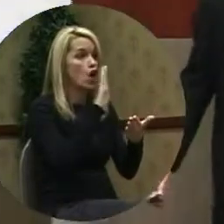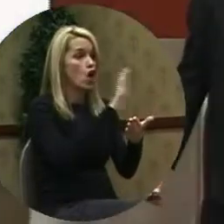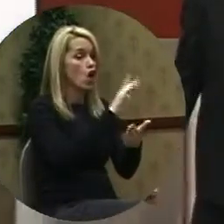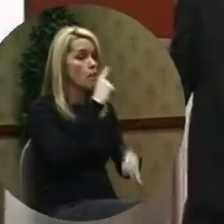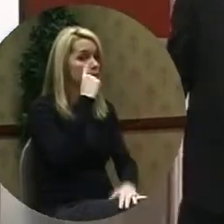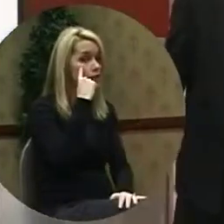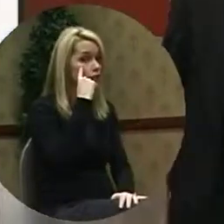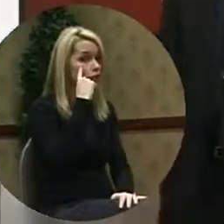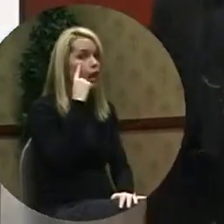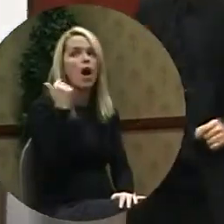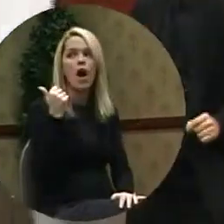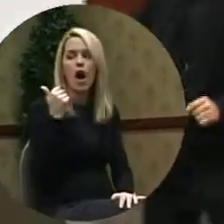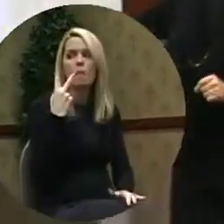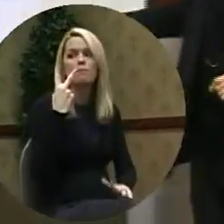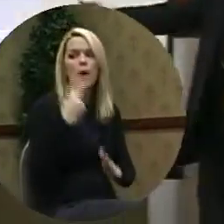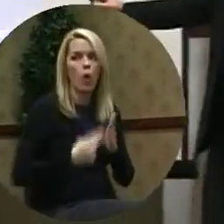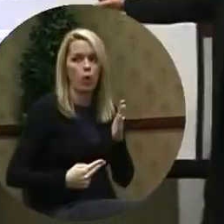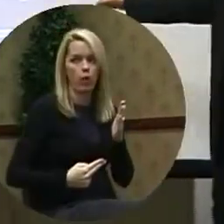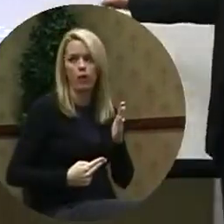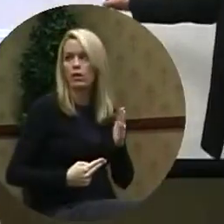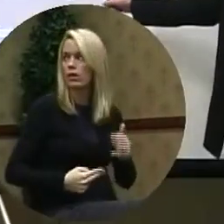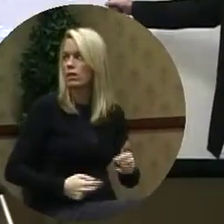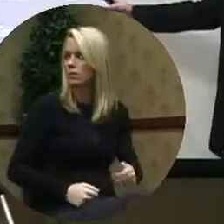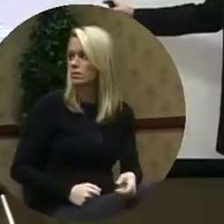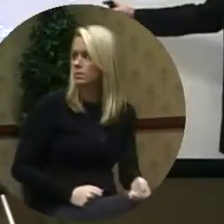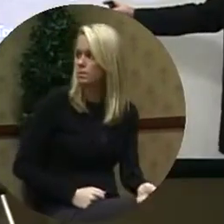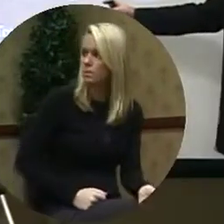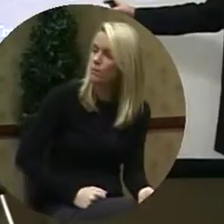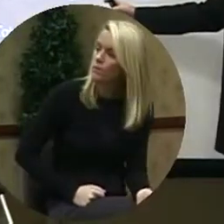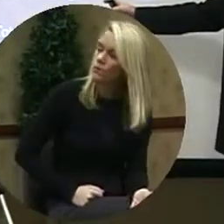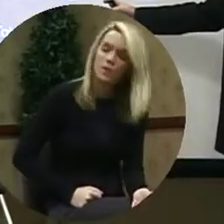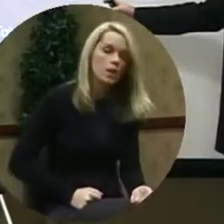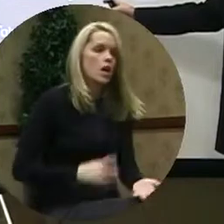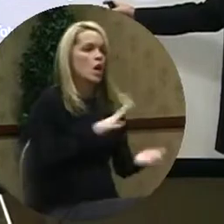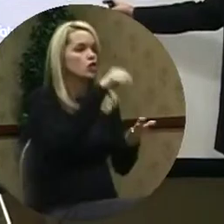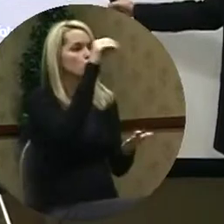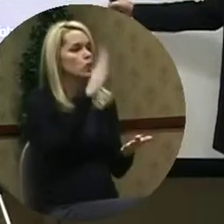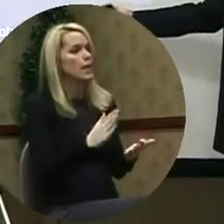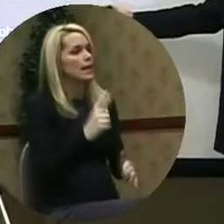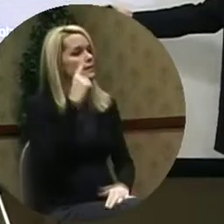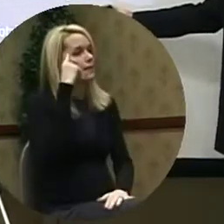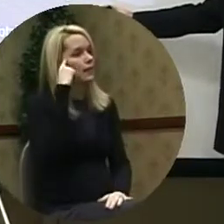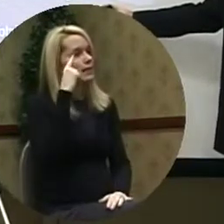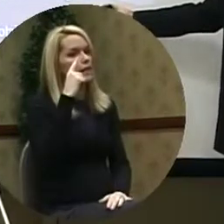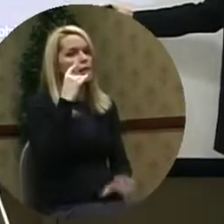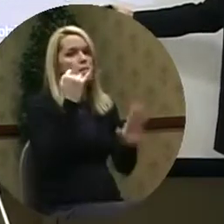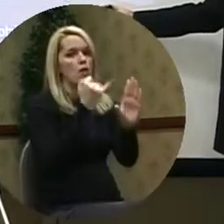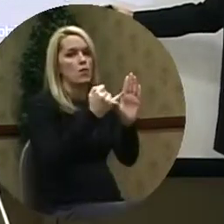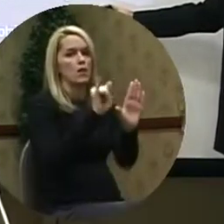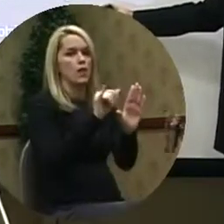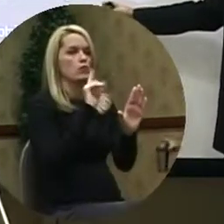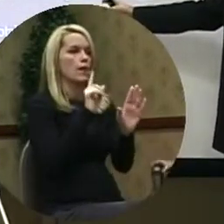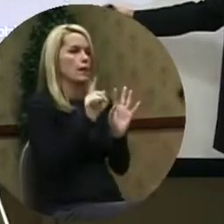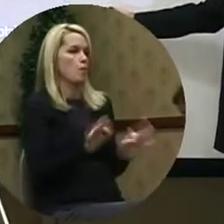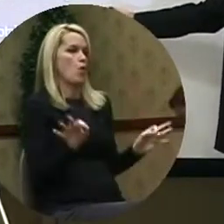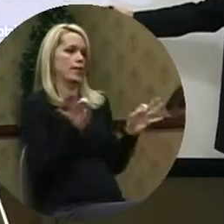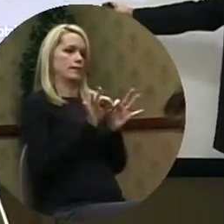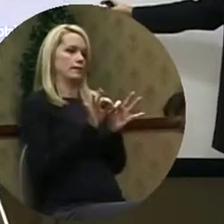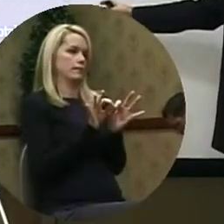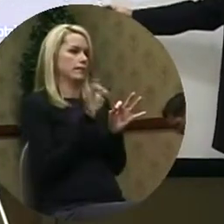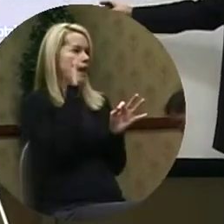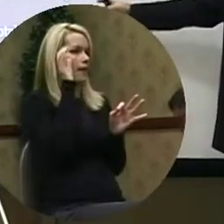Both. So when I'm thinking about this, if I'm talking about the student having cognitive impairments, that's important to know, because that